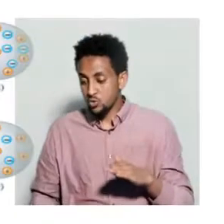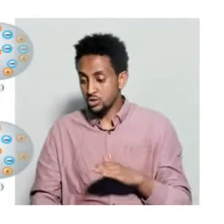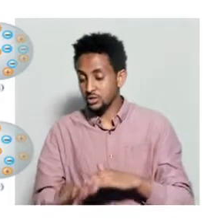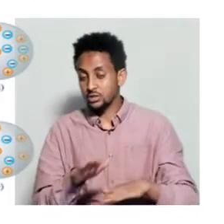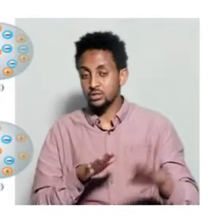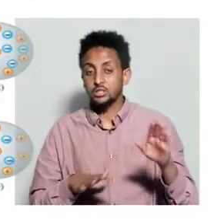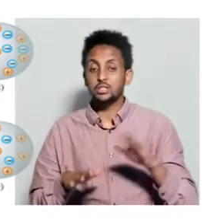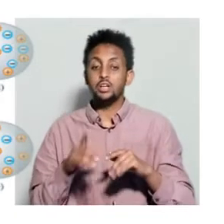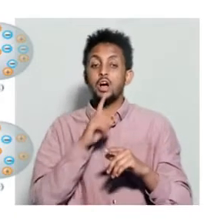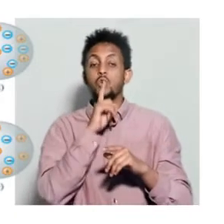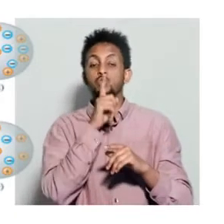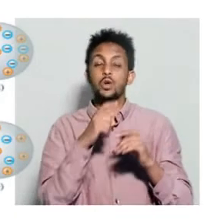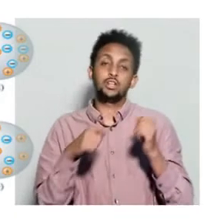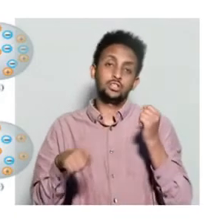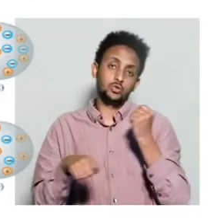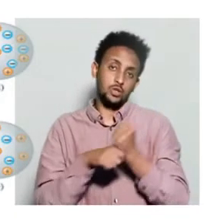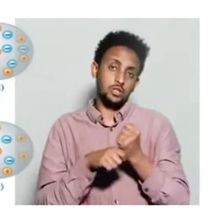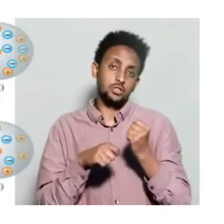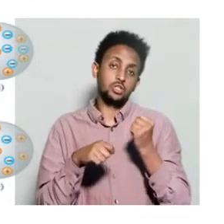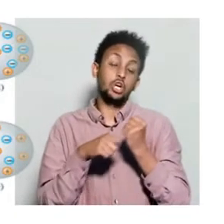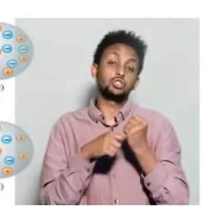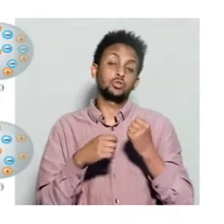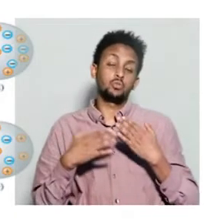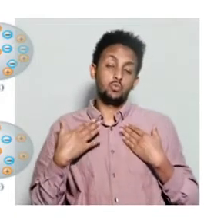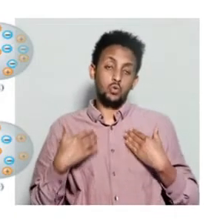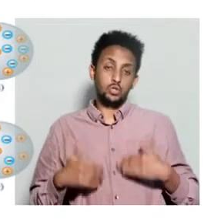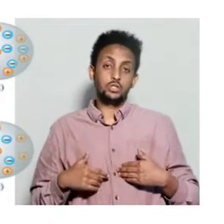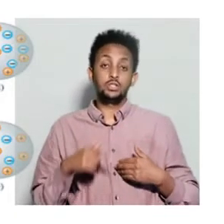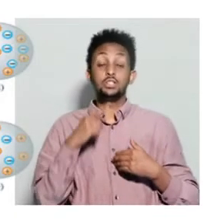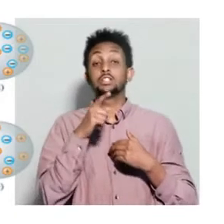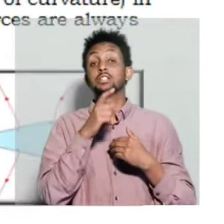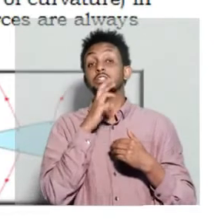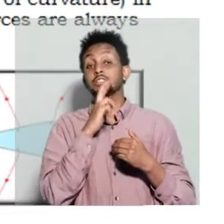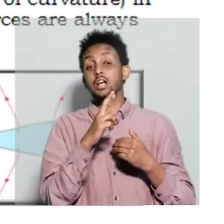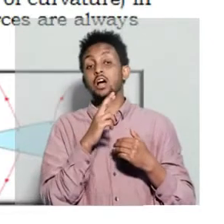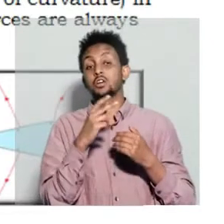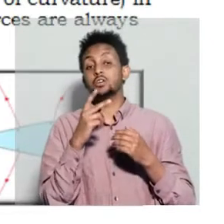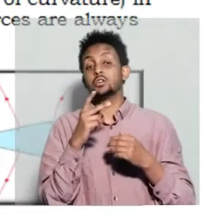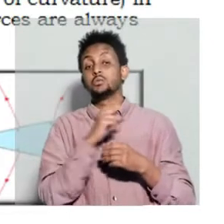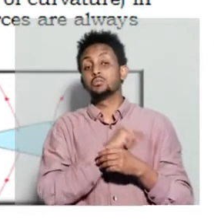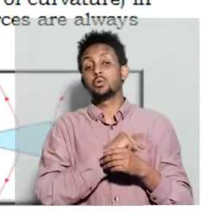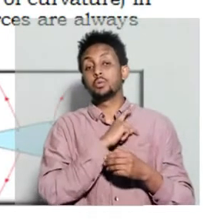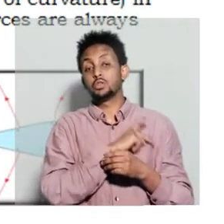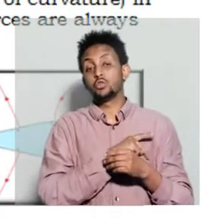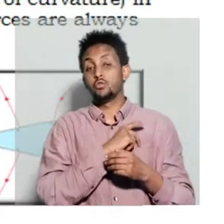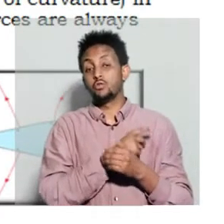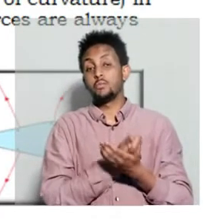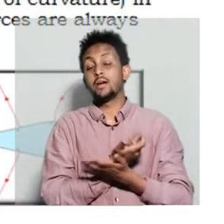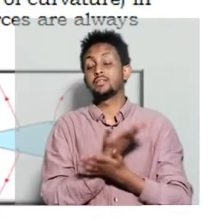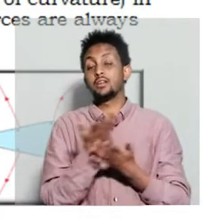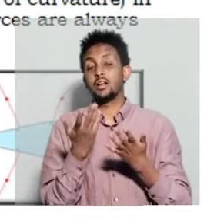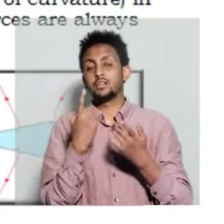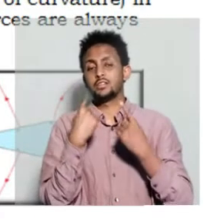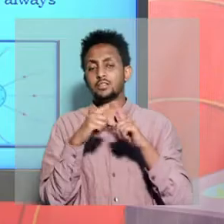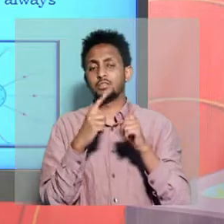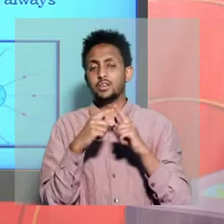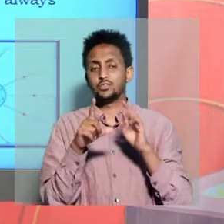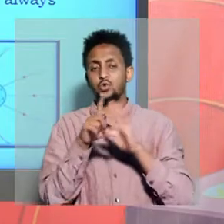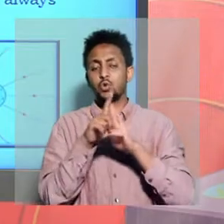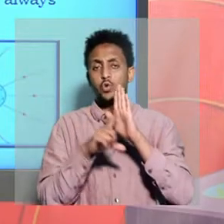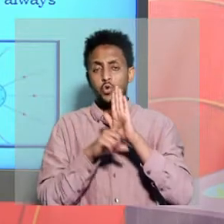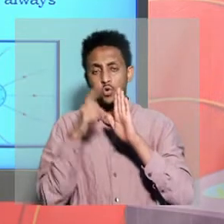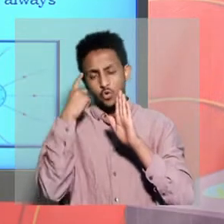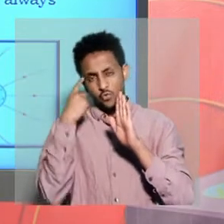actual contact between the charged bodies. So these are the properties of the materials. And there are different laws